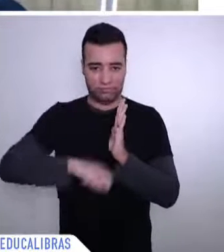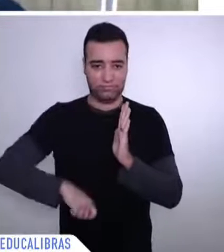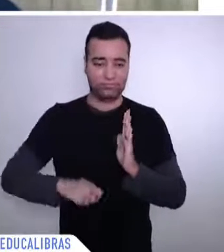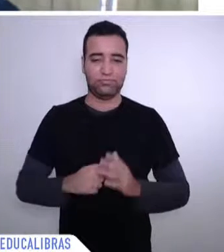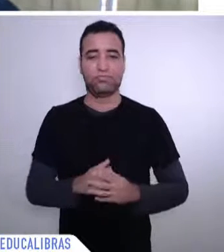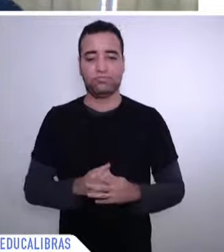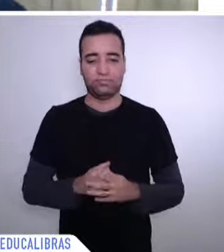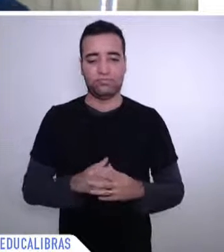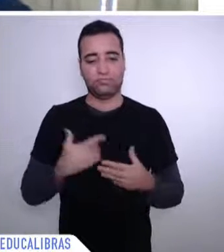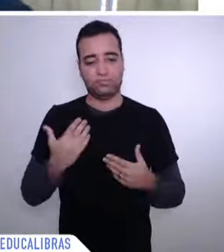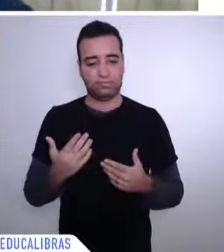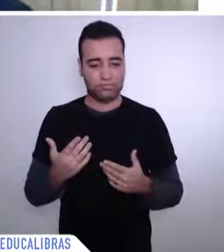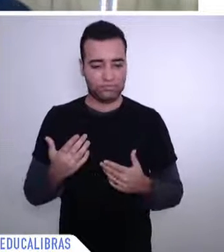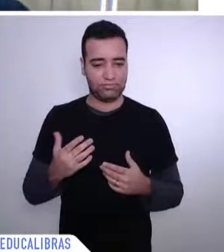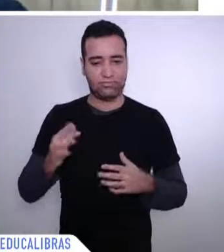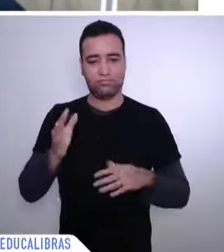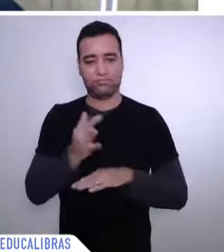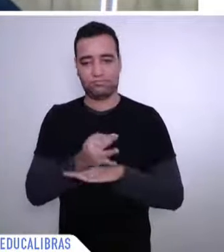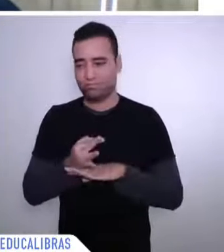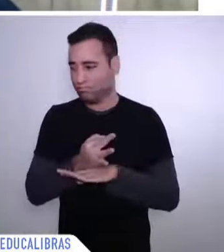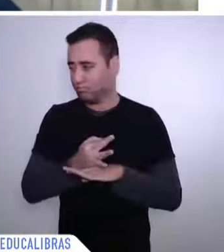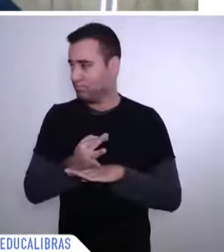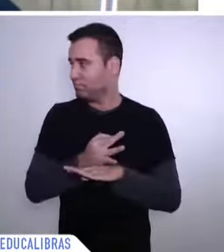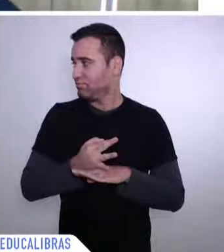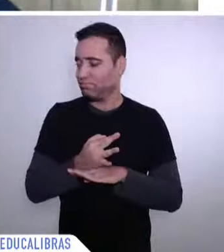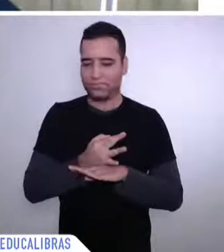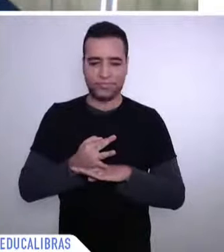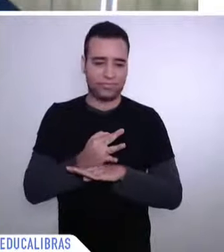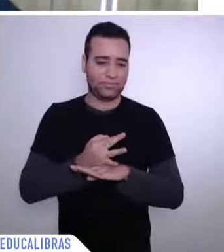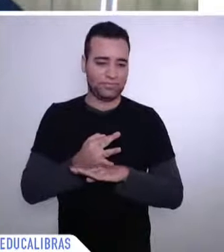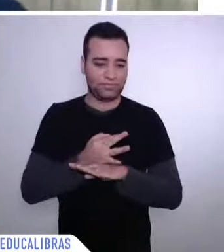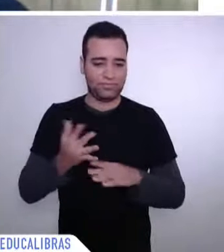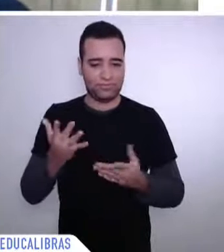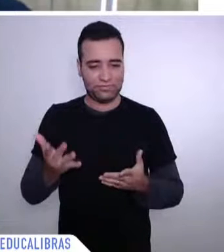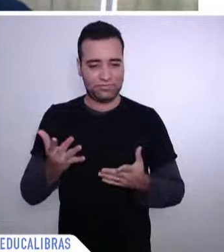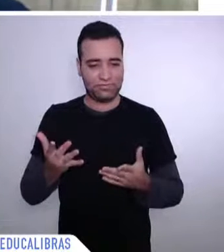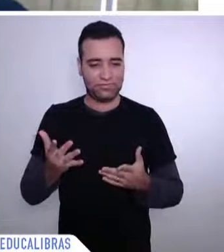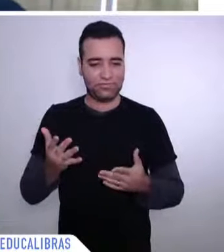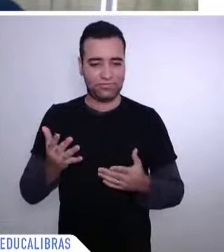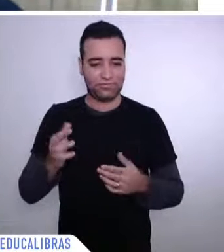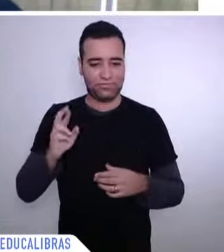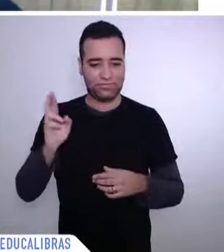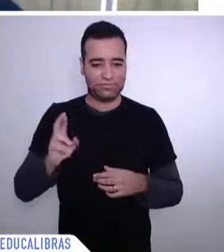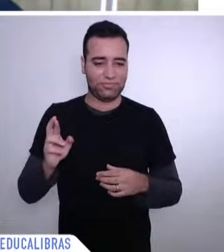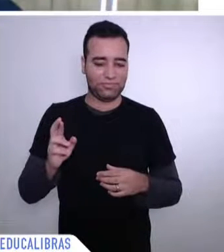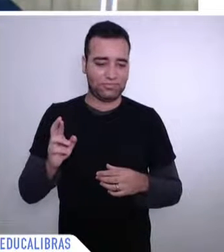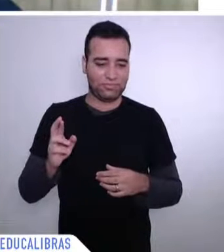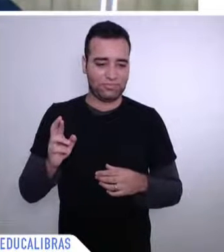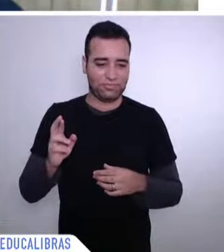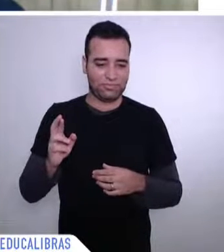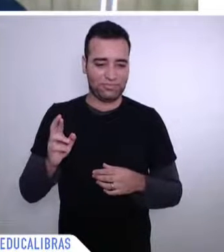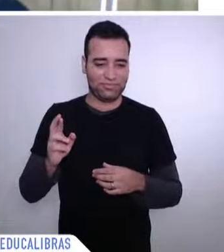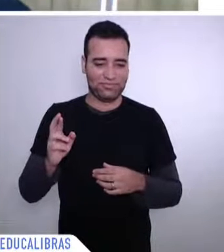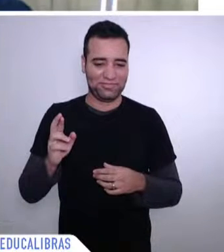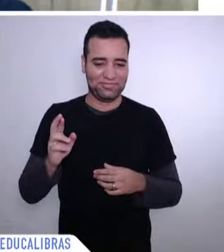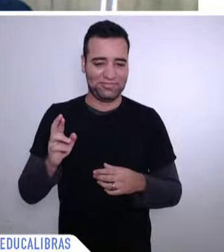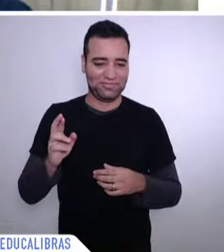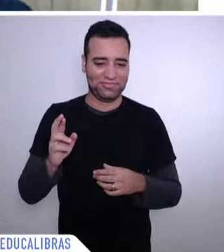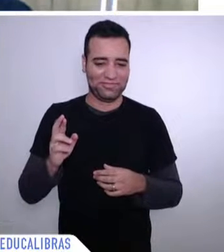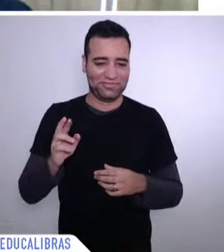generate thousands of jobs during that term. A real